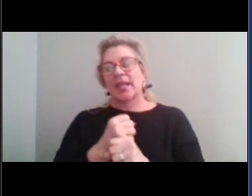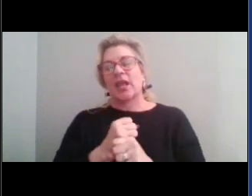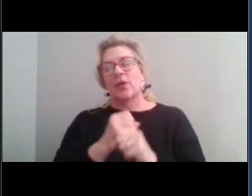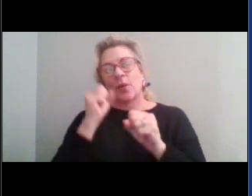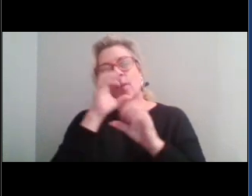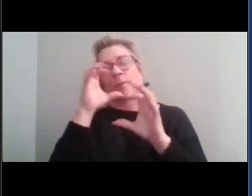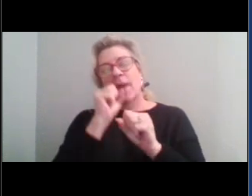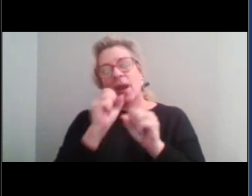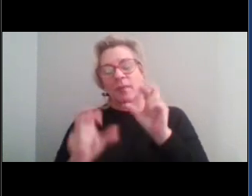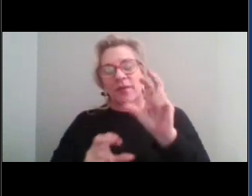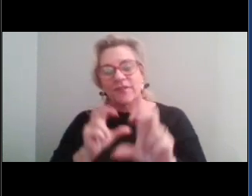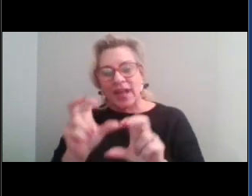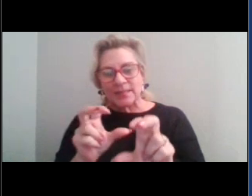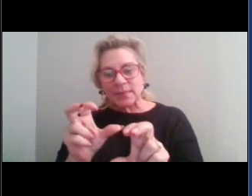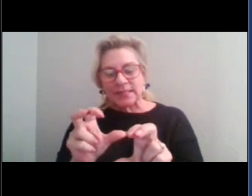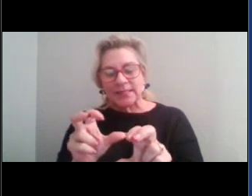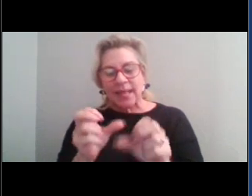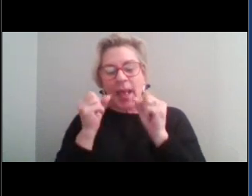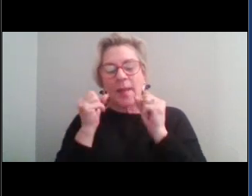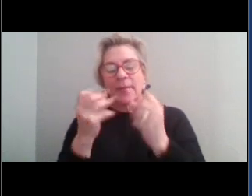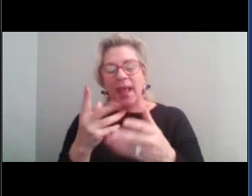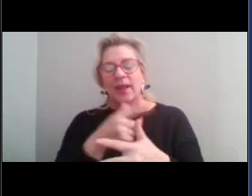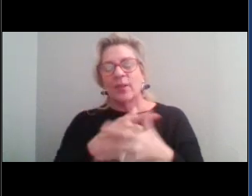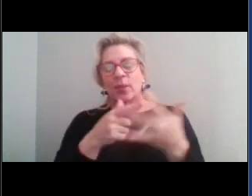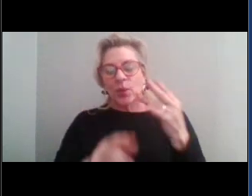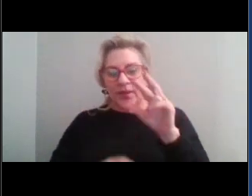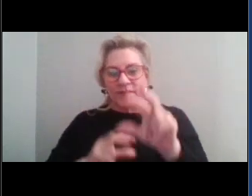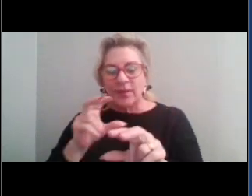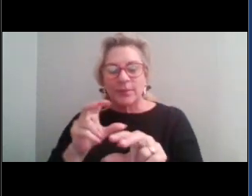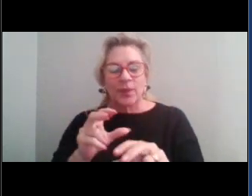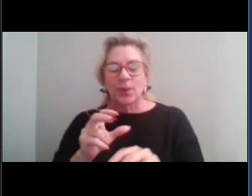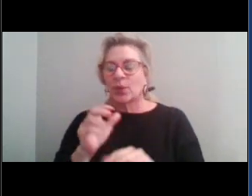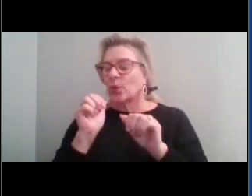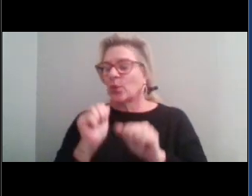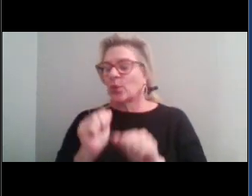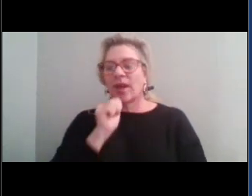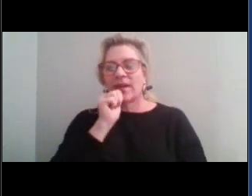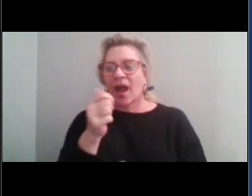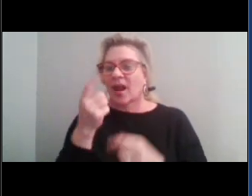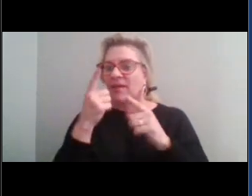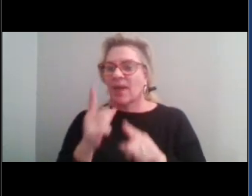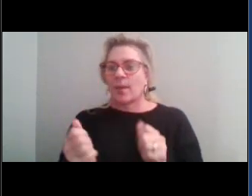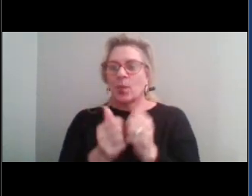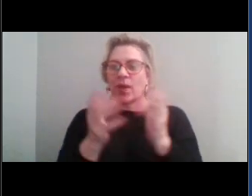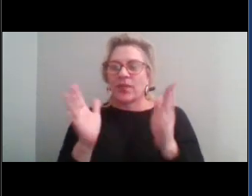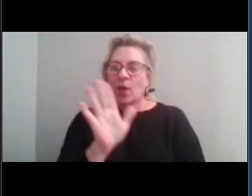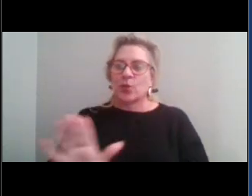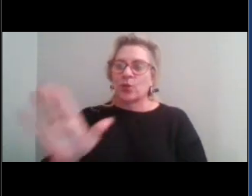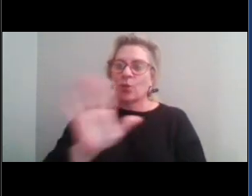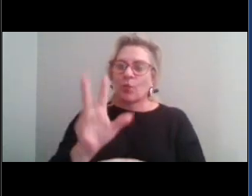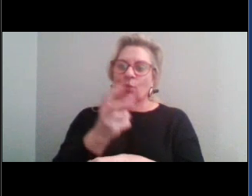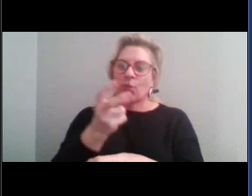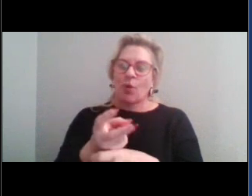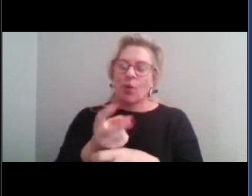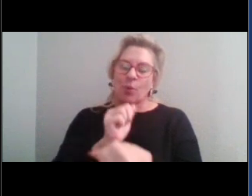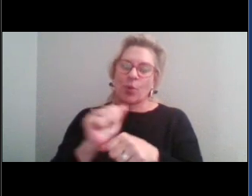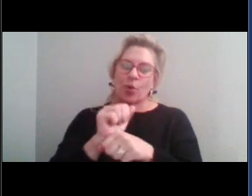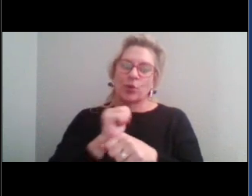investments, and a lot of those investments wouldn't have happened without all of your hard work. But I am hoping